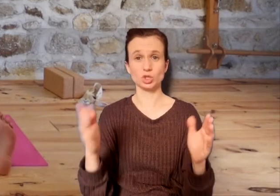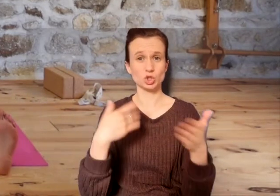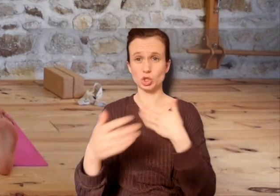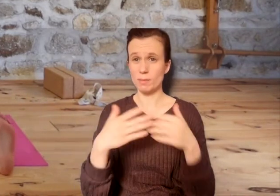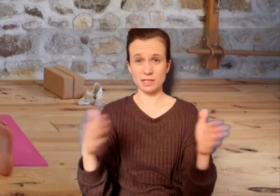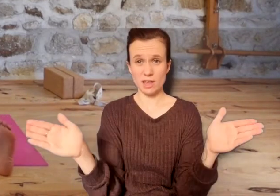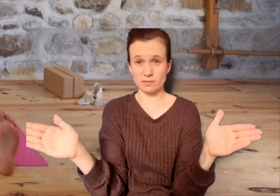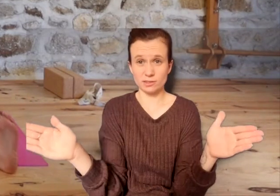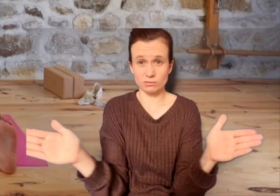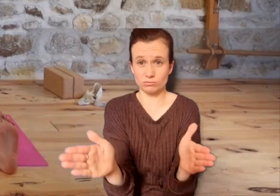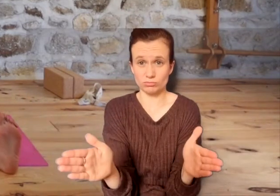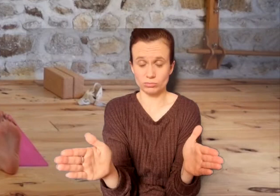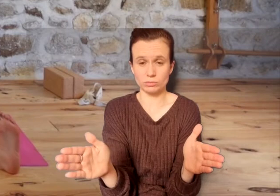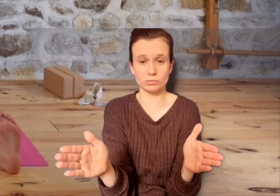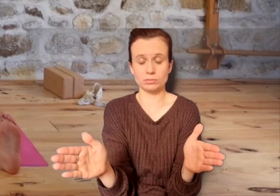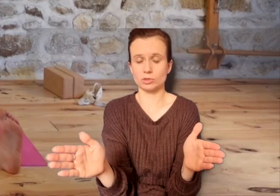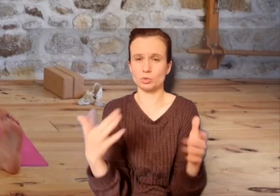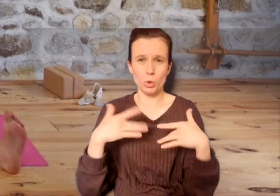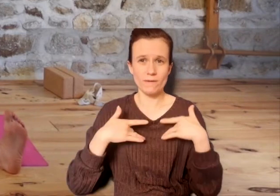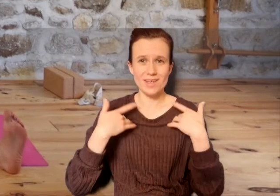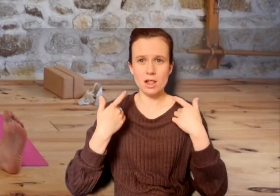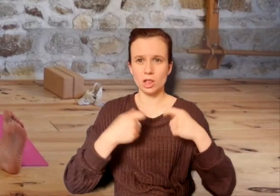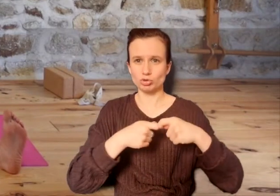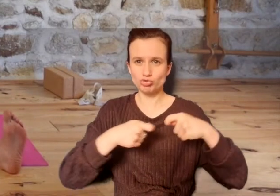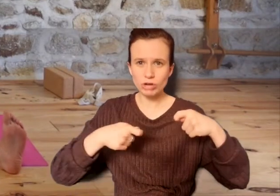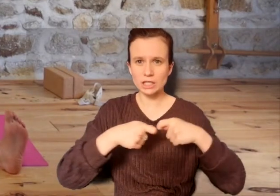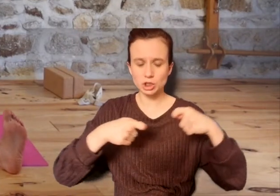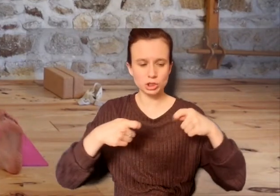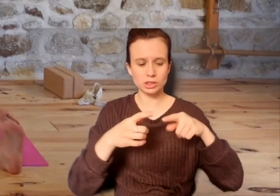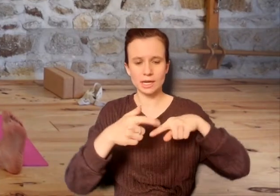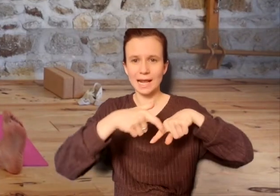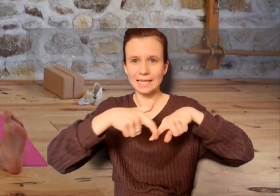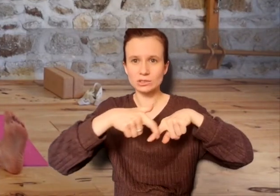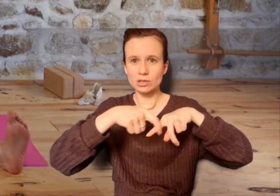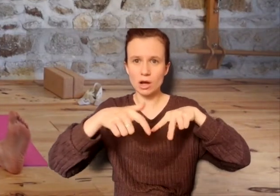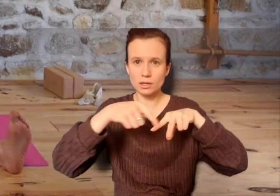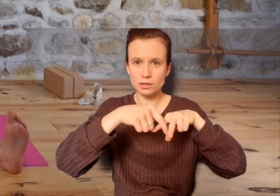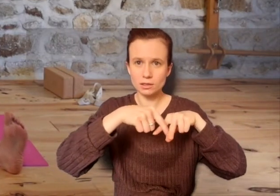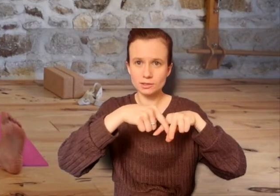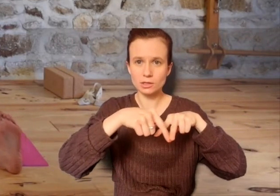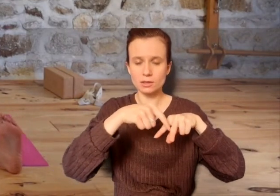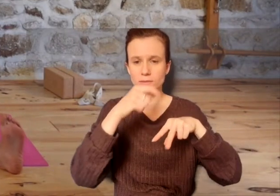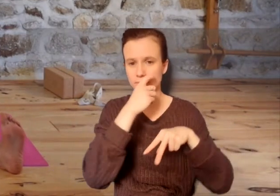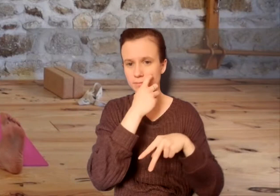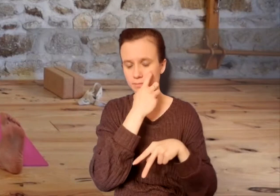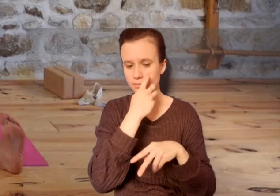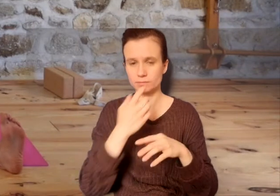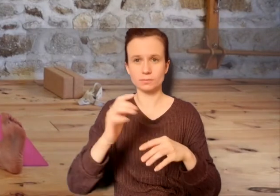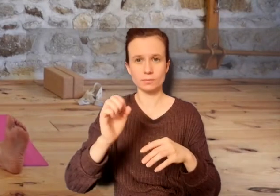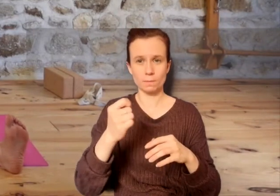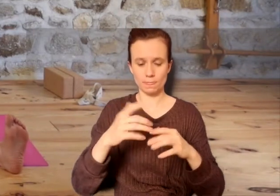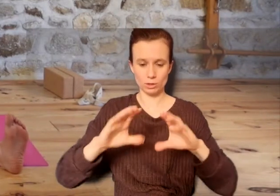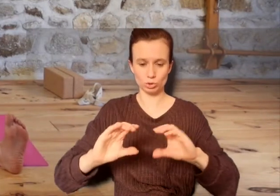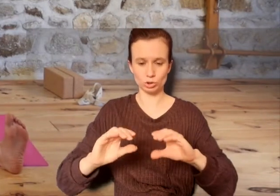Again, it doesn't matter if you've got a narrow V, as long as you're getting that stretch in your inner thighs. So you're going to come down, place the elbows on